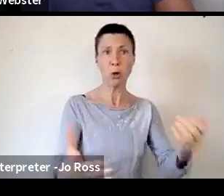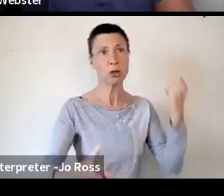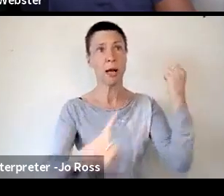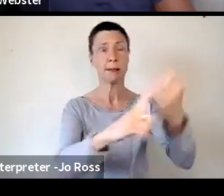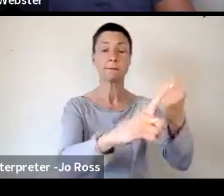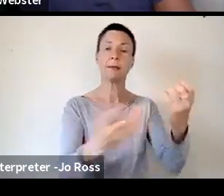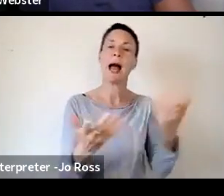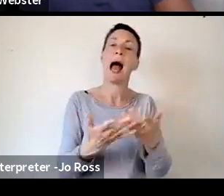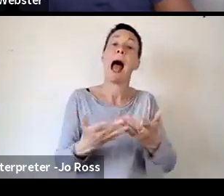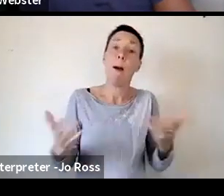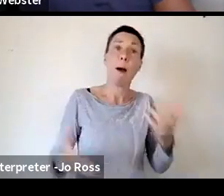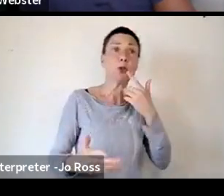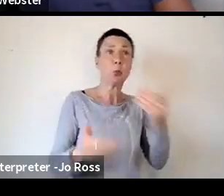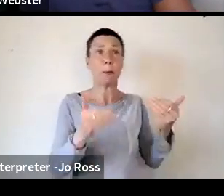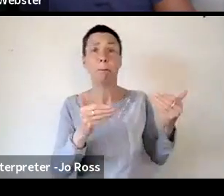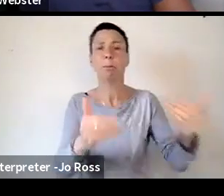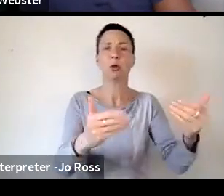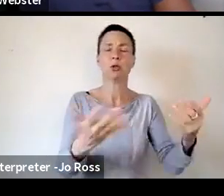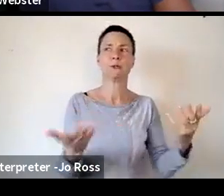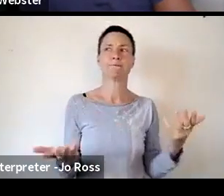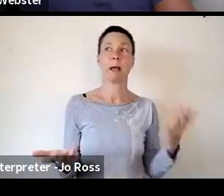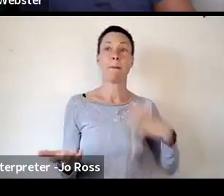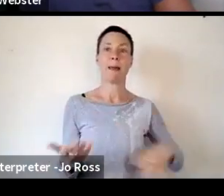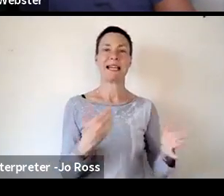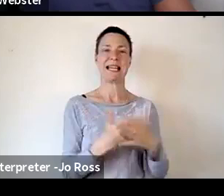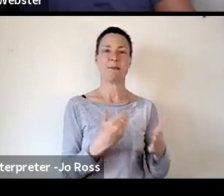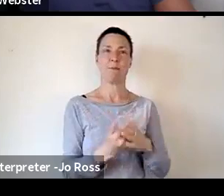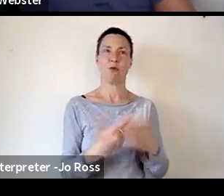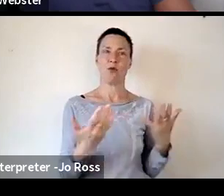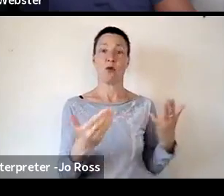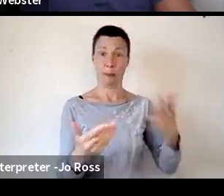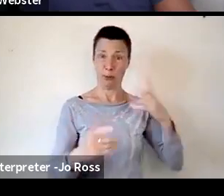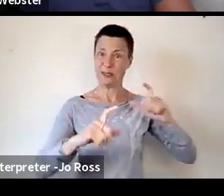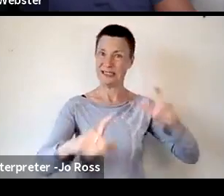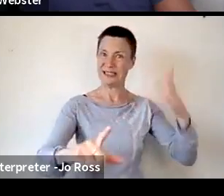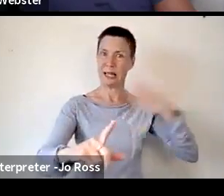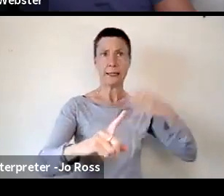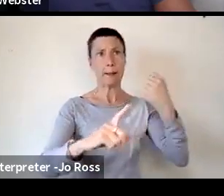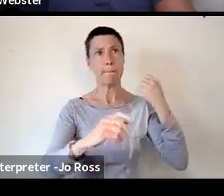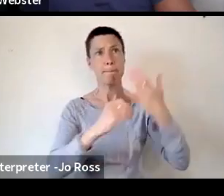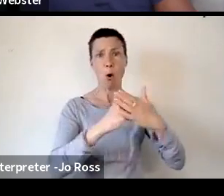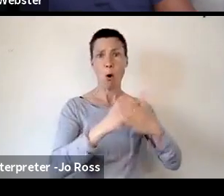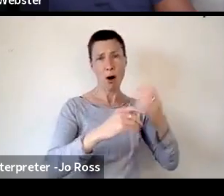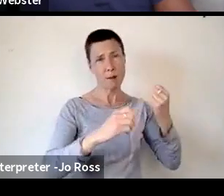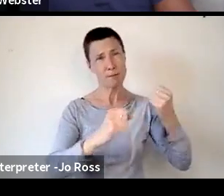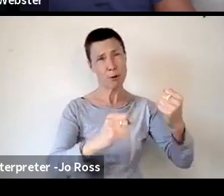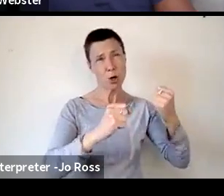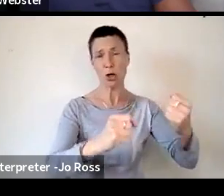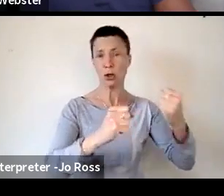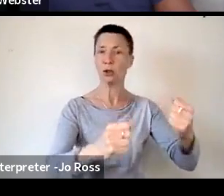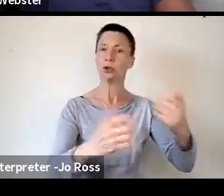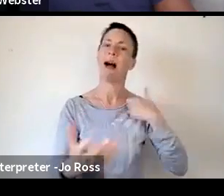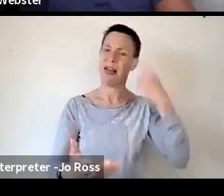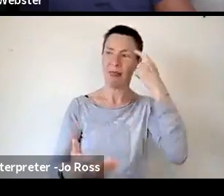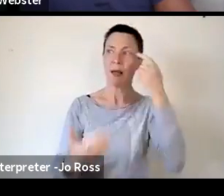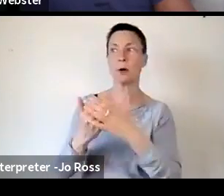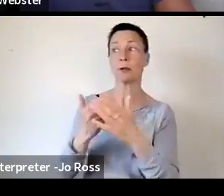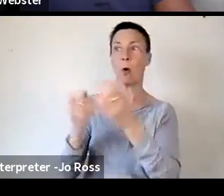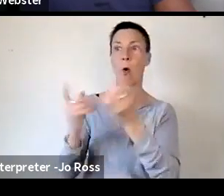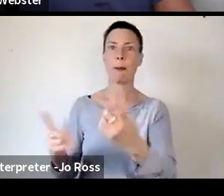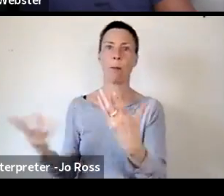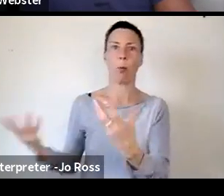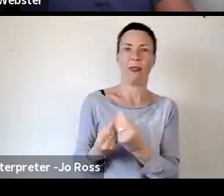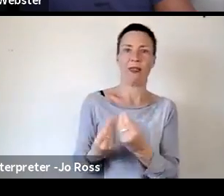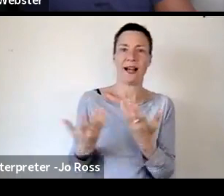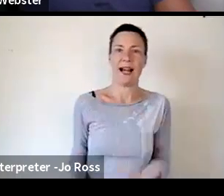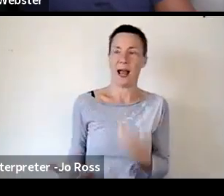How much we pushed, maybe we needed to push more, maybe we still need to do a lot more pushing, but I think that there are a lot more people on side